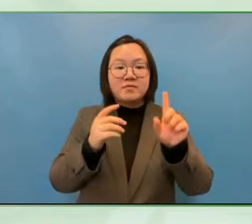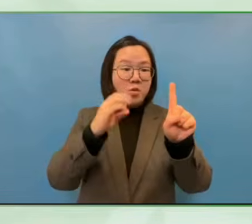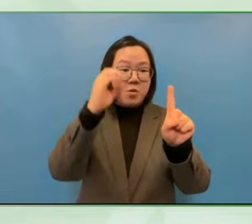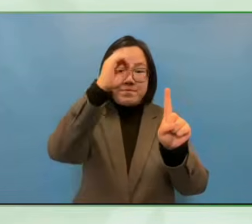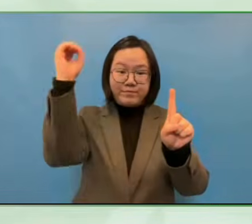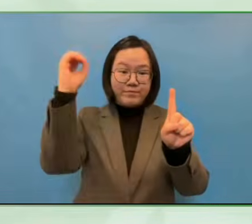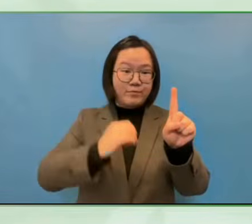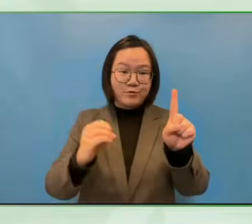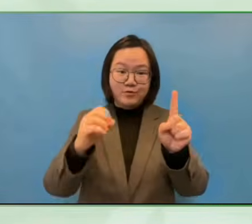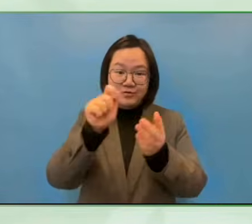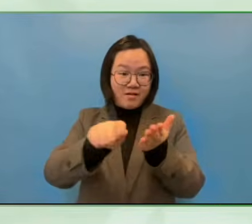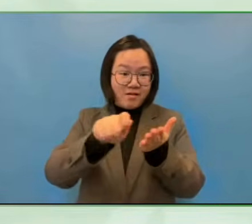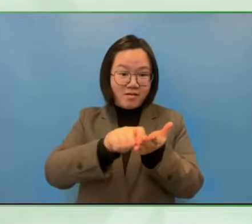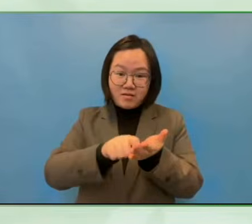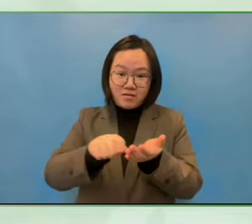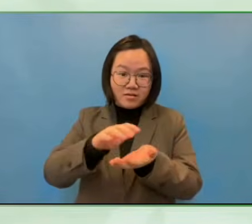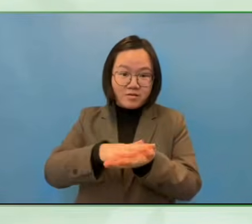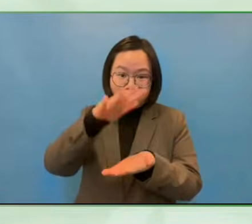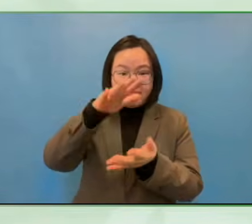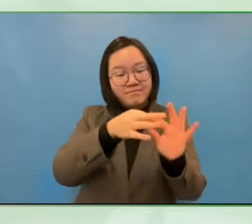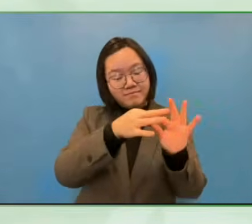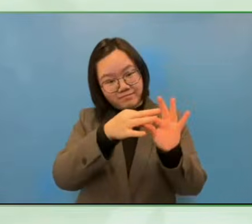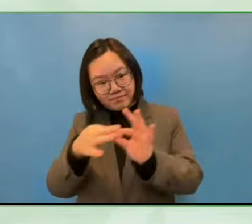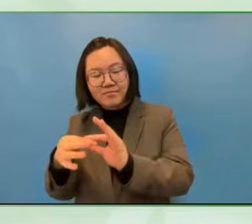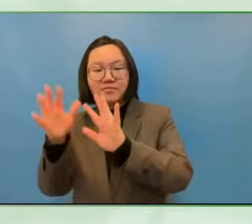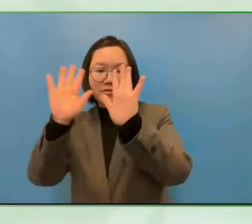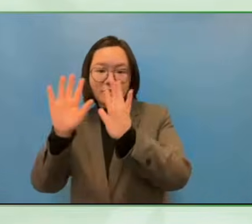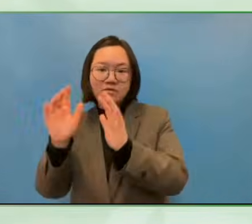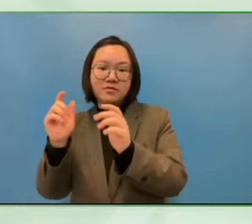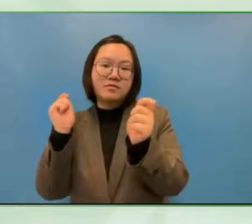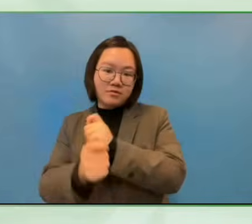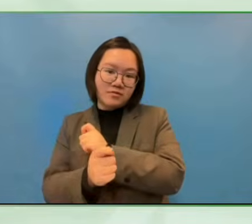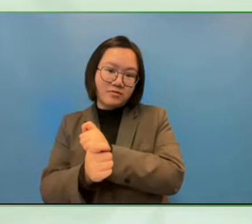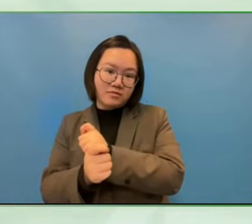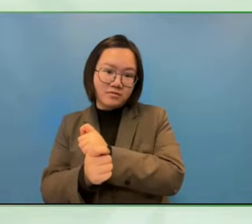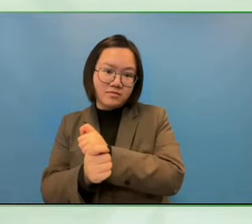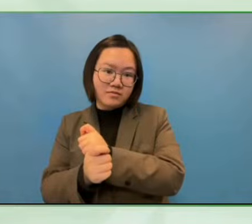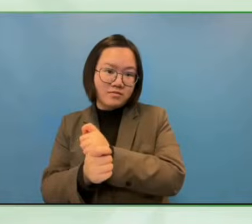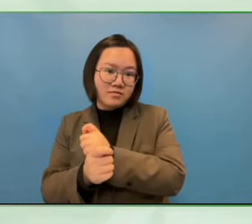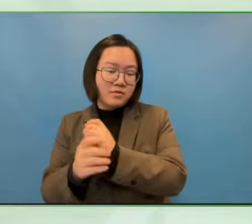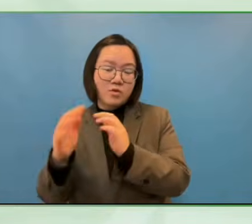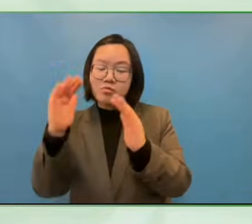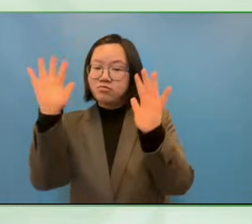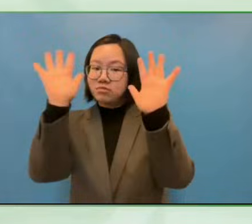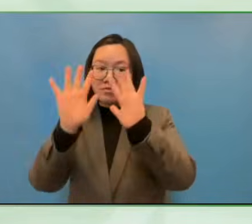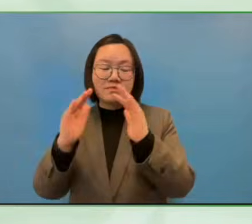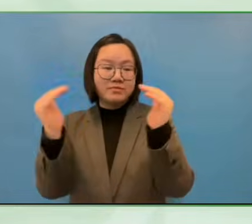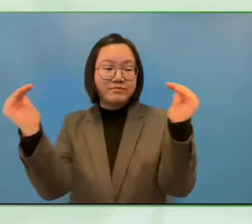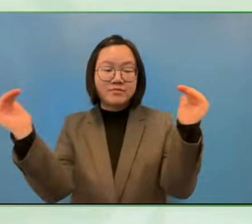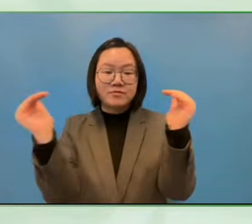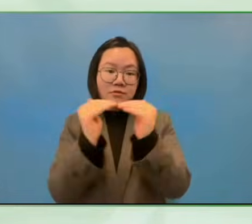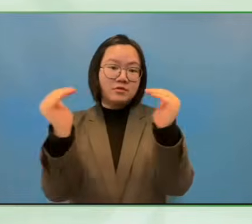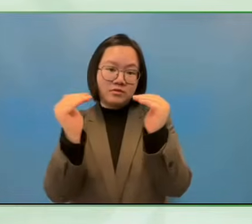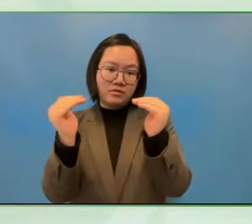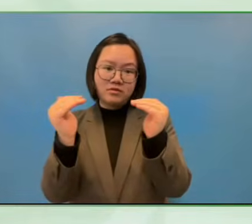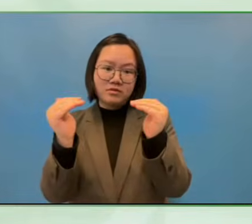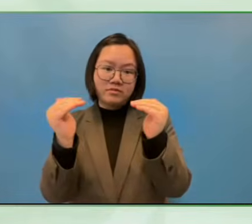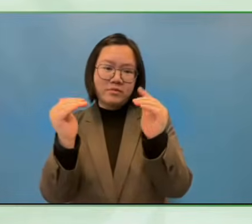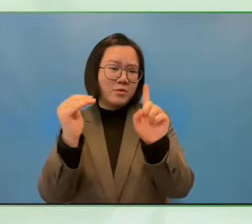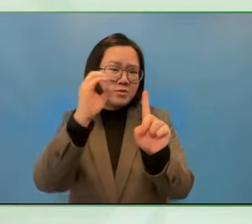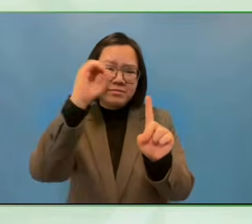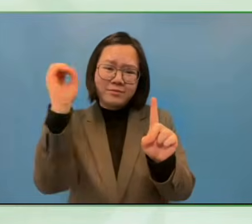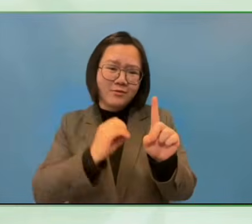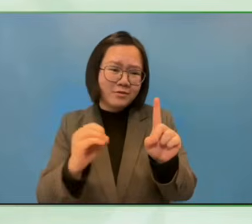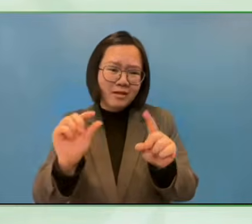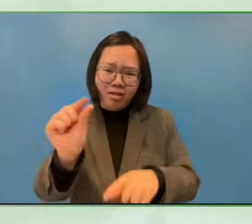climate justice actually reference people with disabilities or the disability sector. And that is just